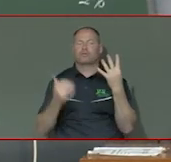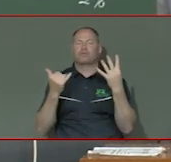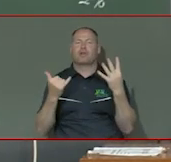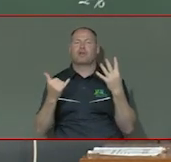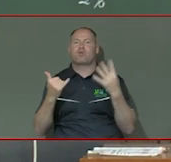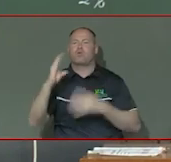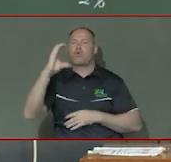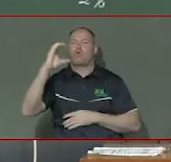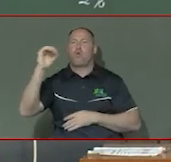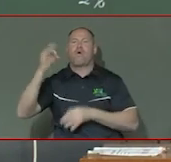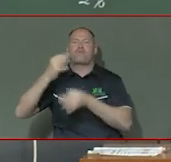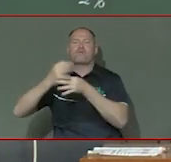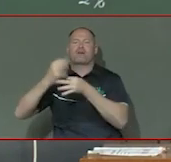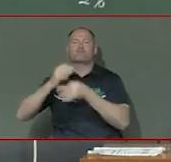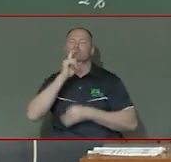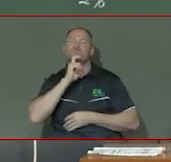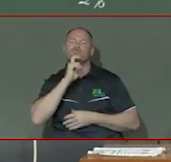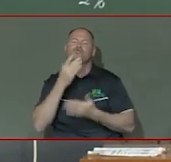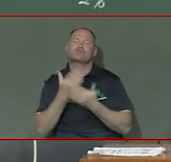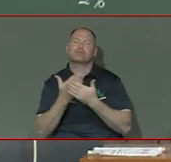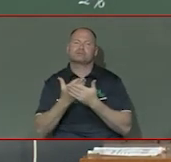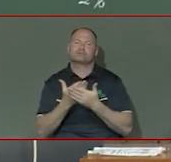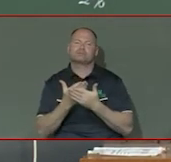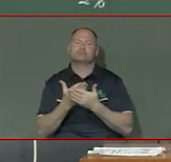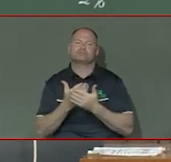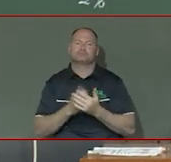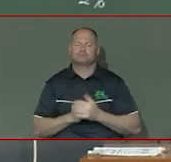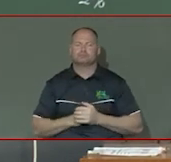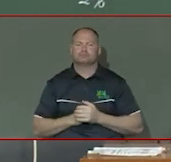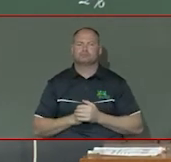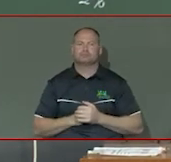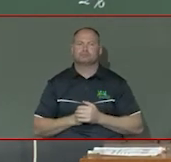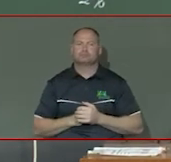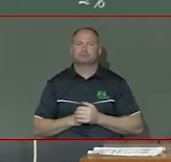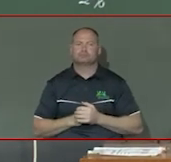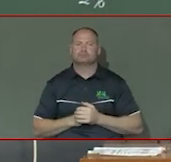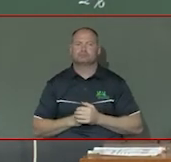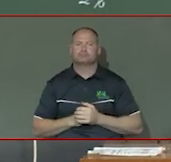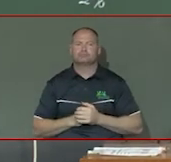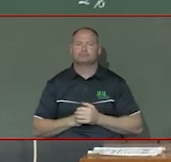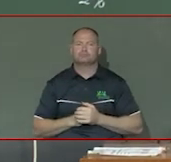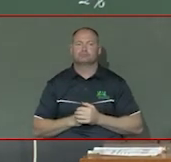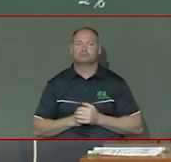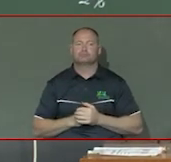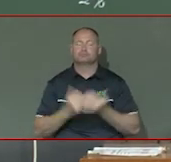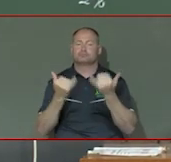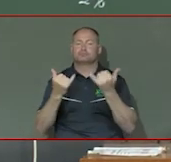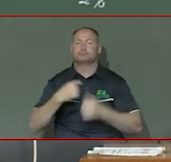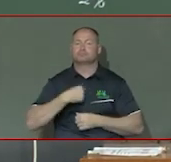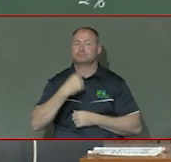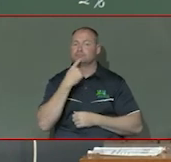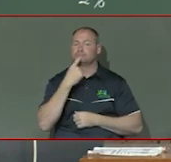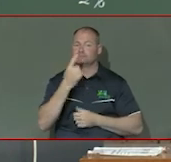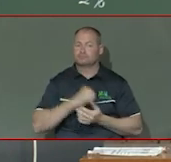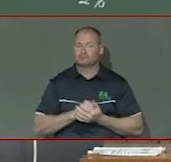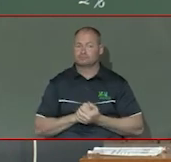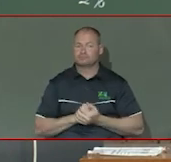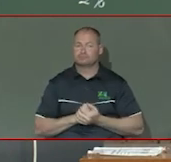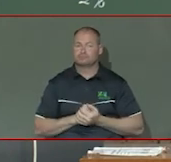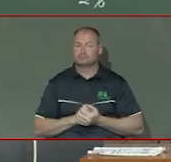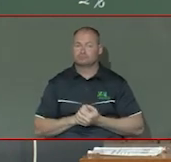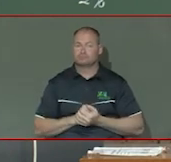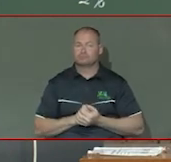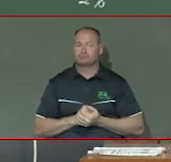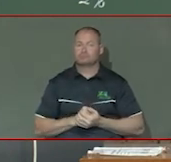co-functions, correct? So I can say, excuse me, I can say, in this case, 270